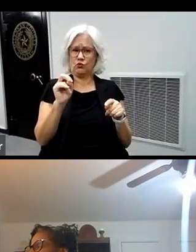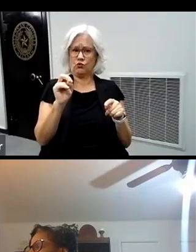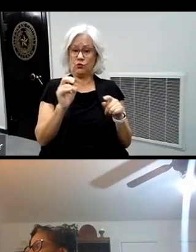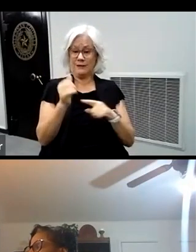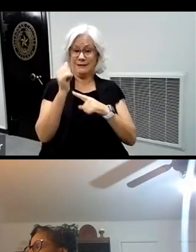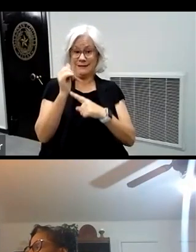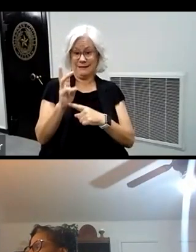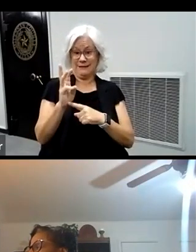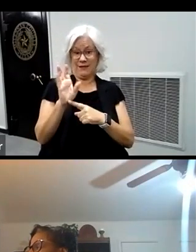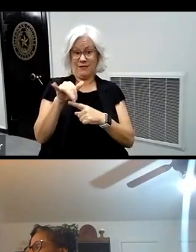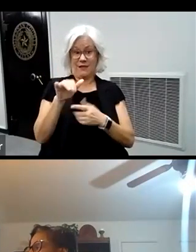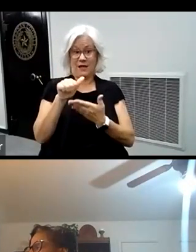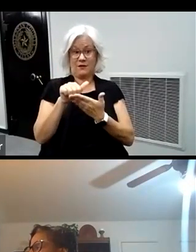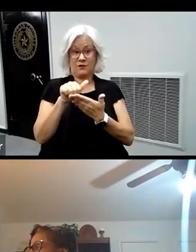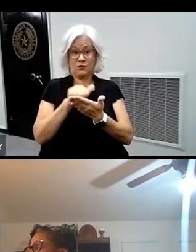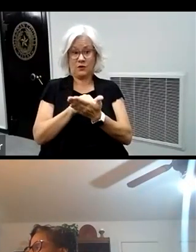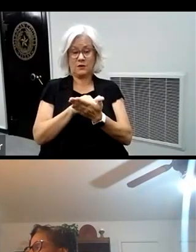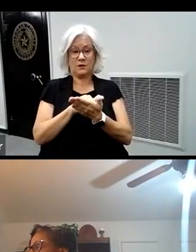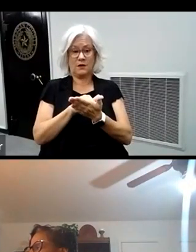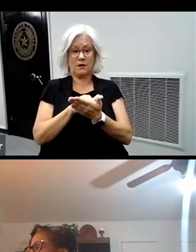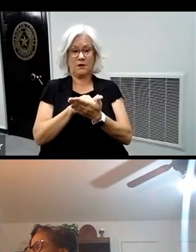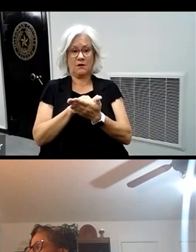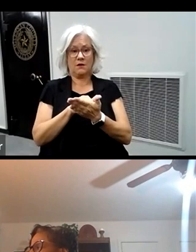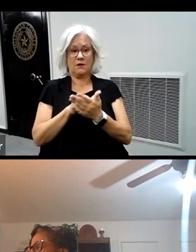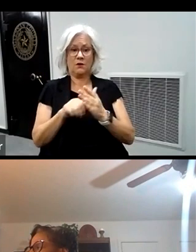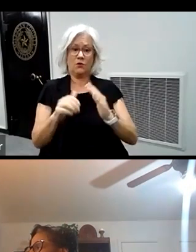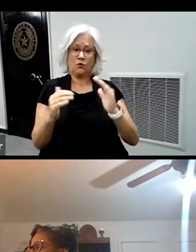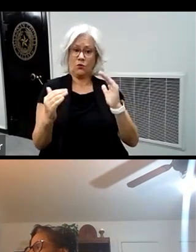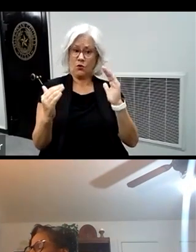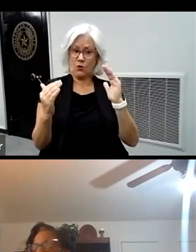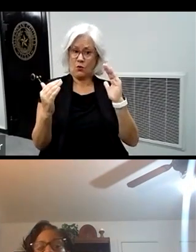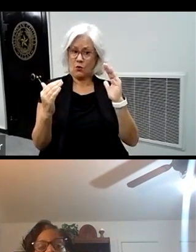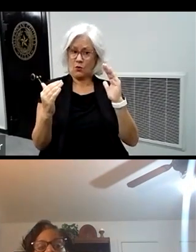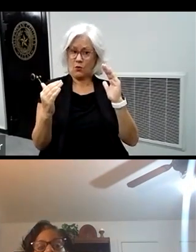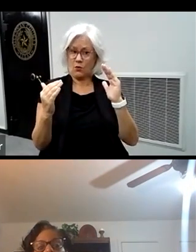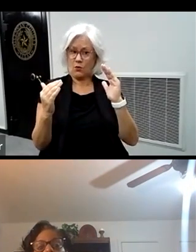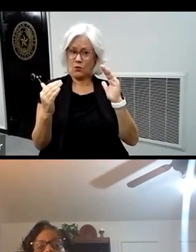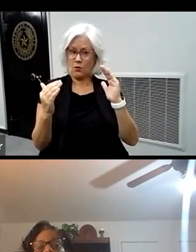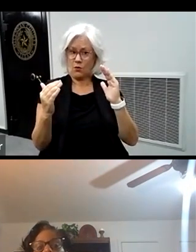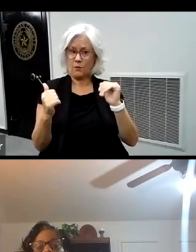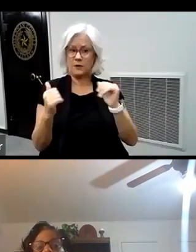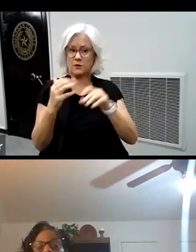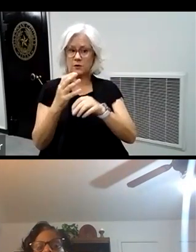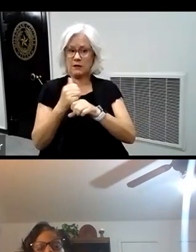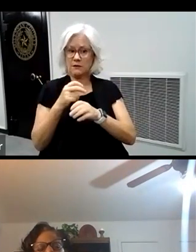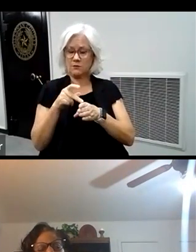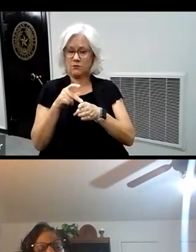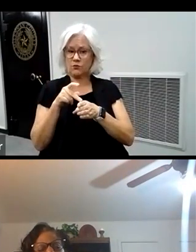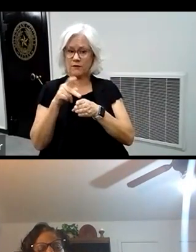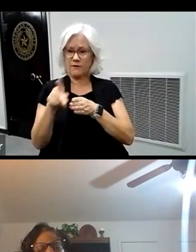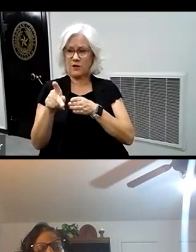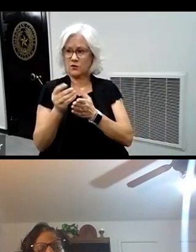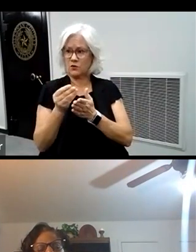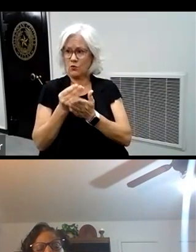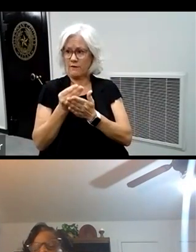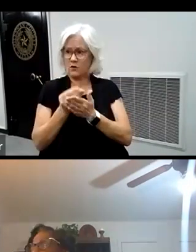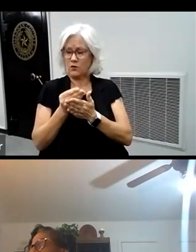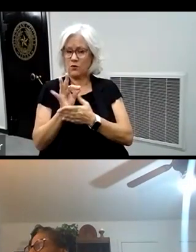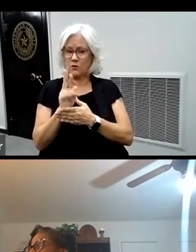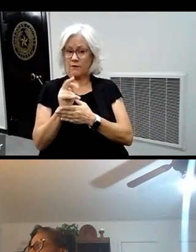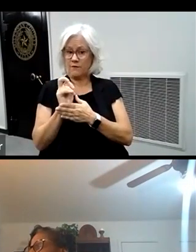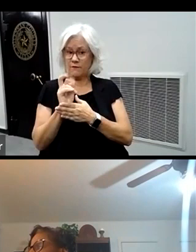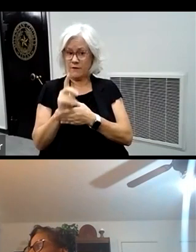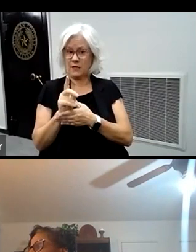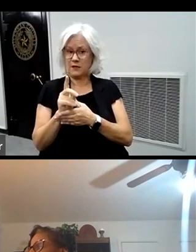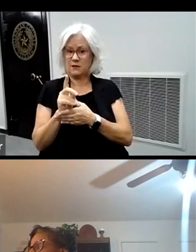16th agenda, we're hoping that we can get through special revenue funds and the debt service funds, and just, be really